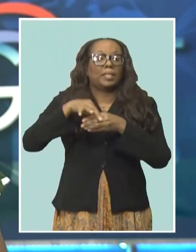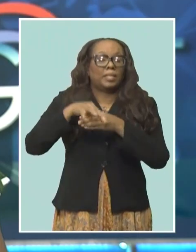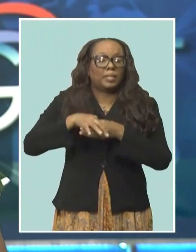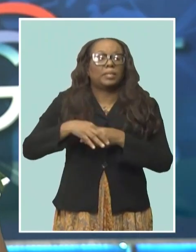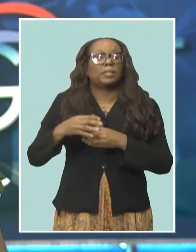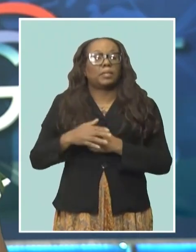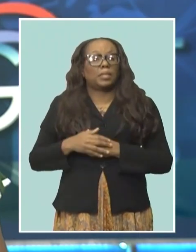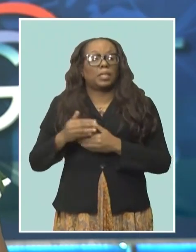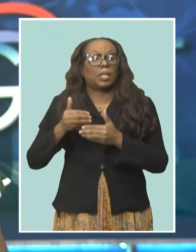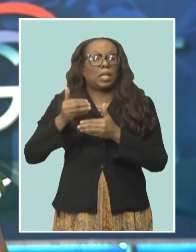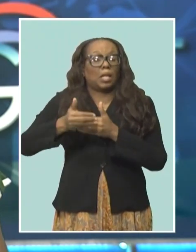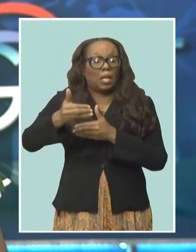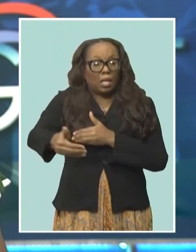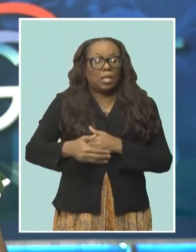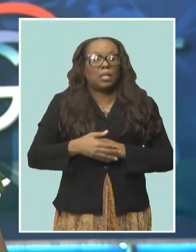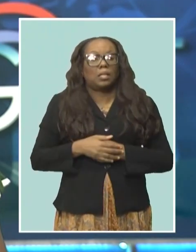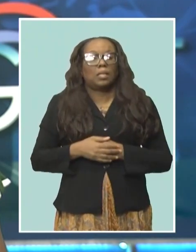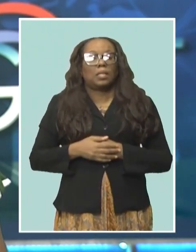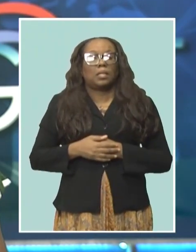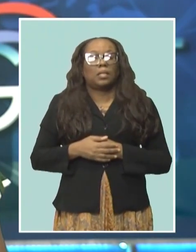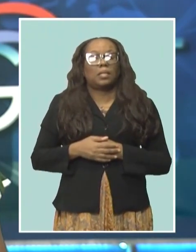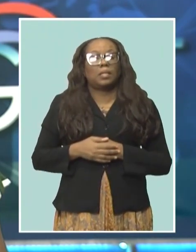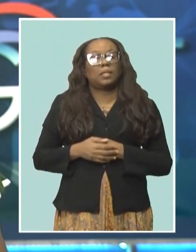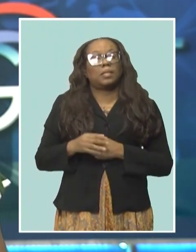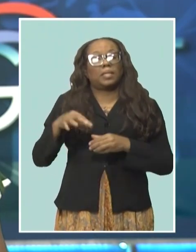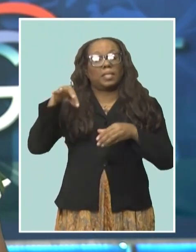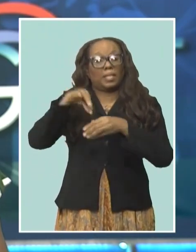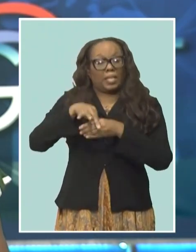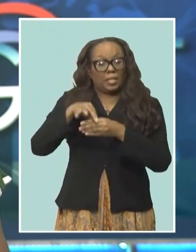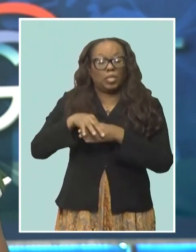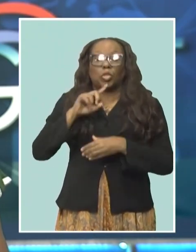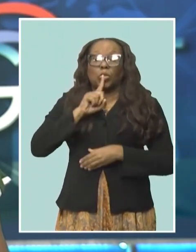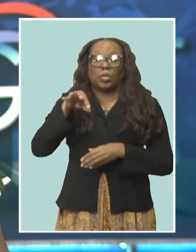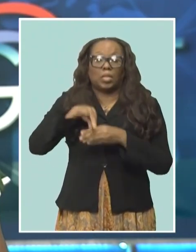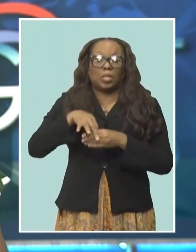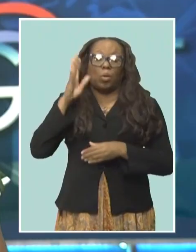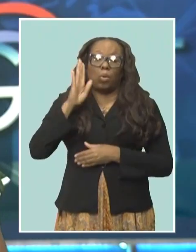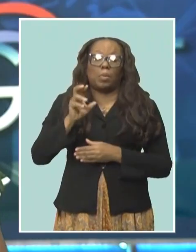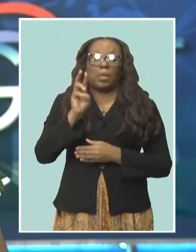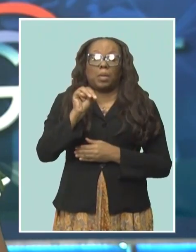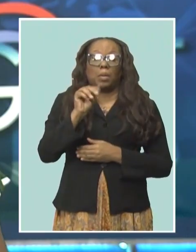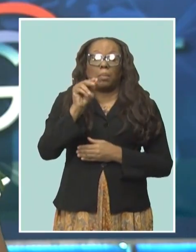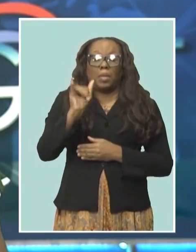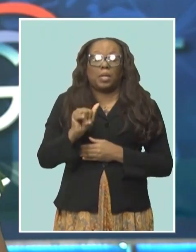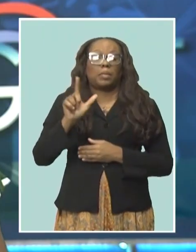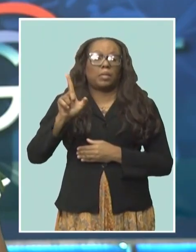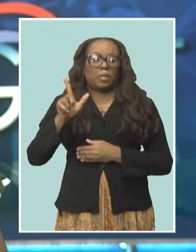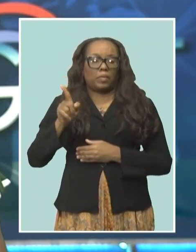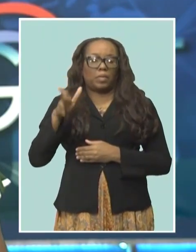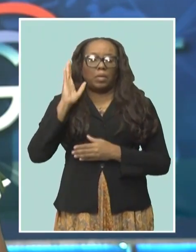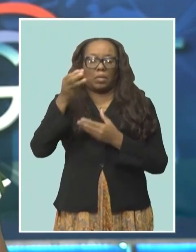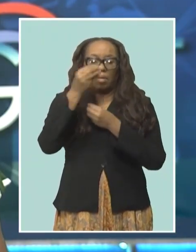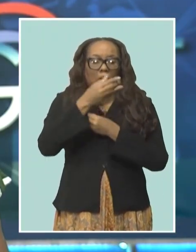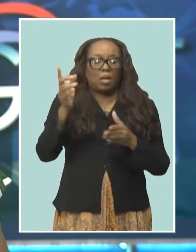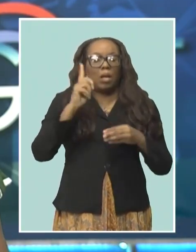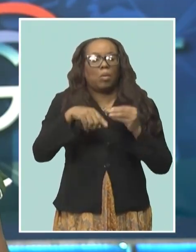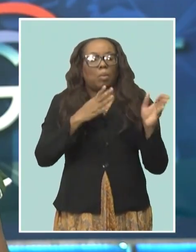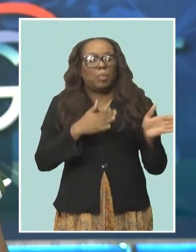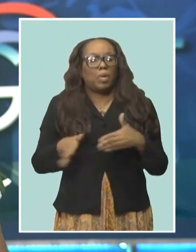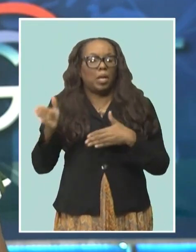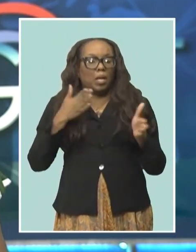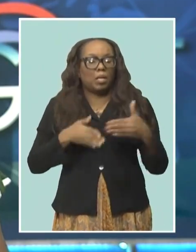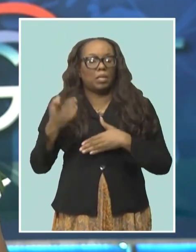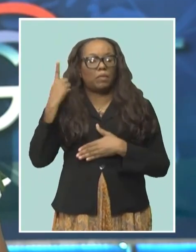the campaign trail leading to the May 21st by-election, he will be telling constituents about the plans he has for